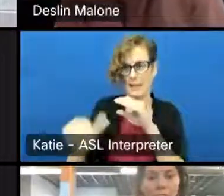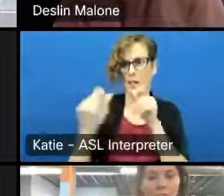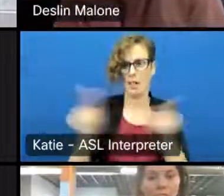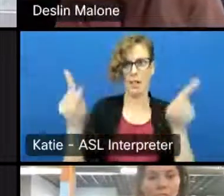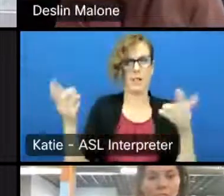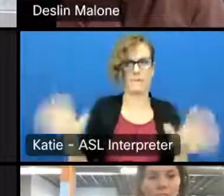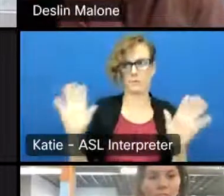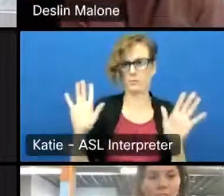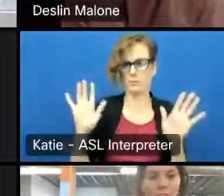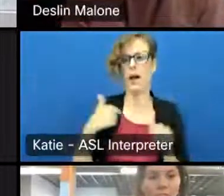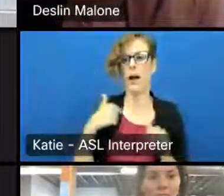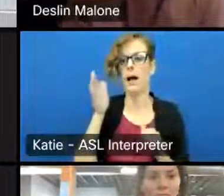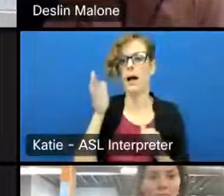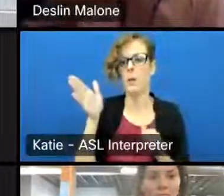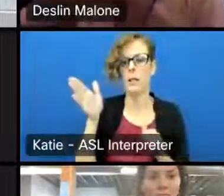I will